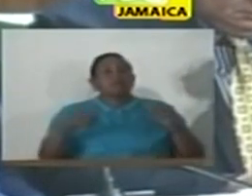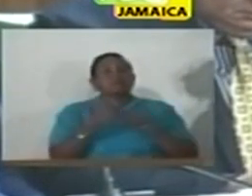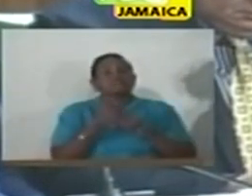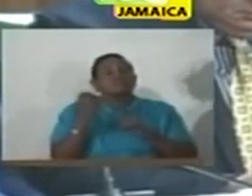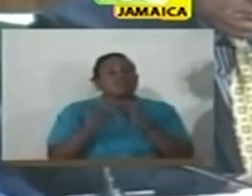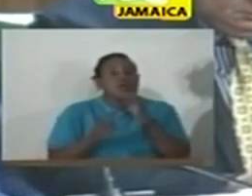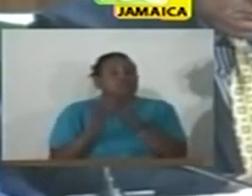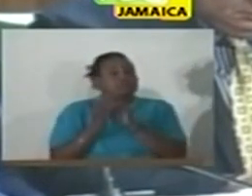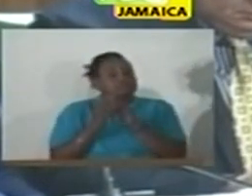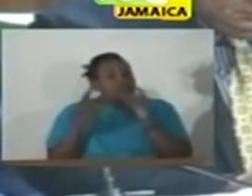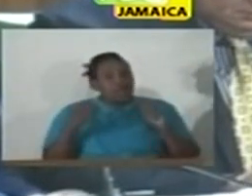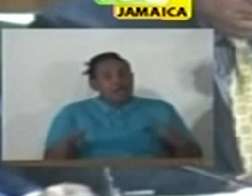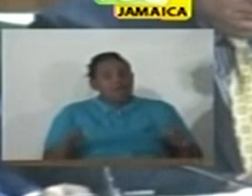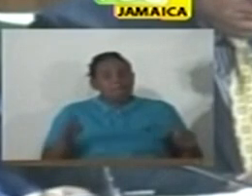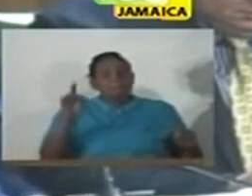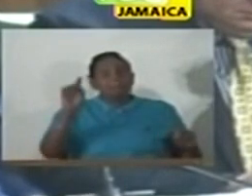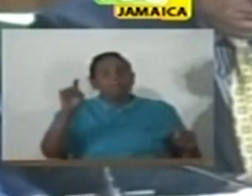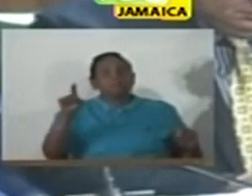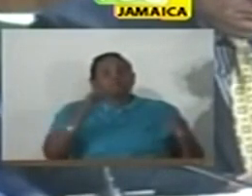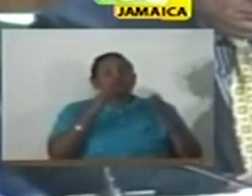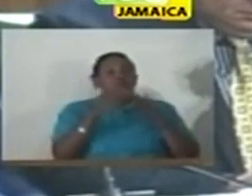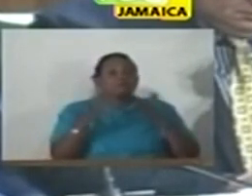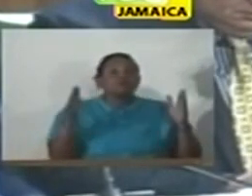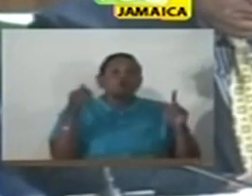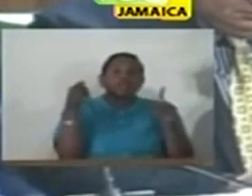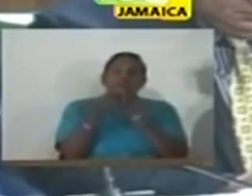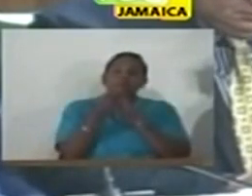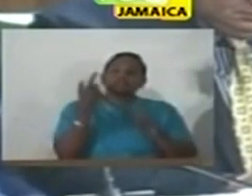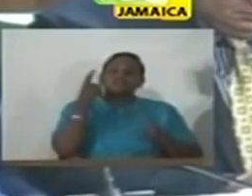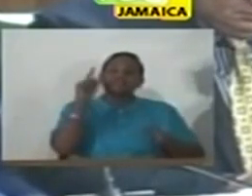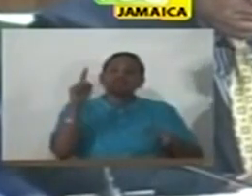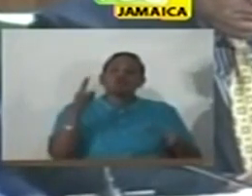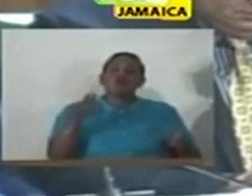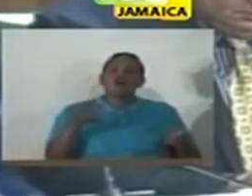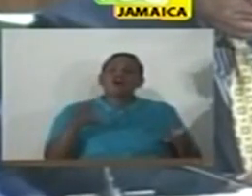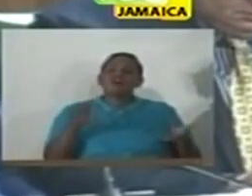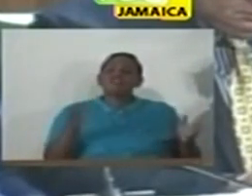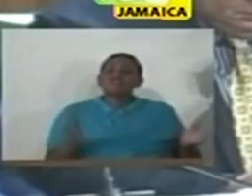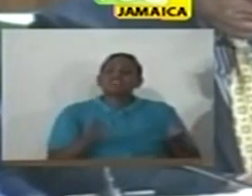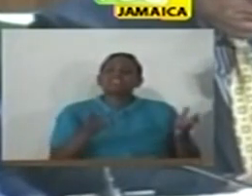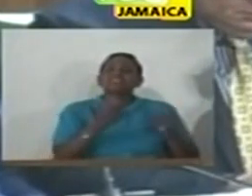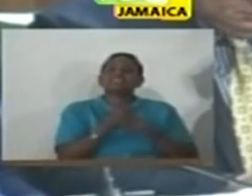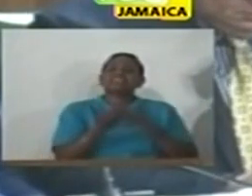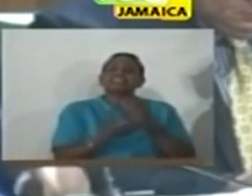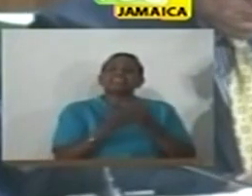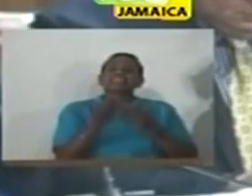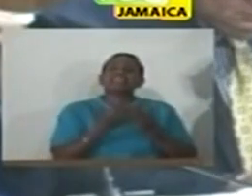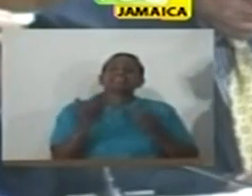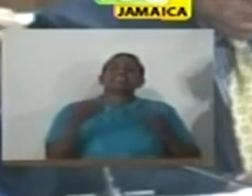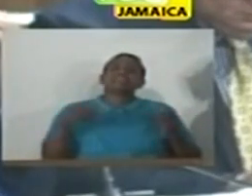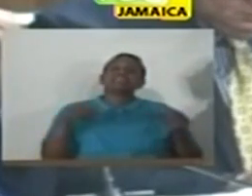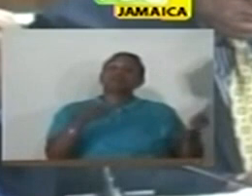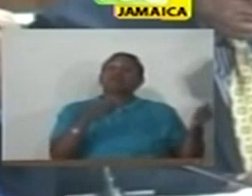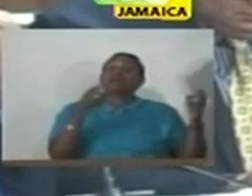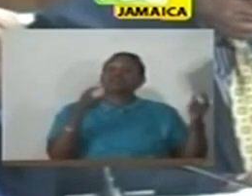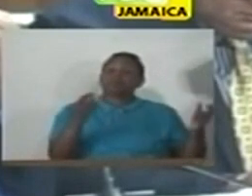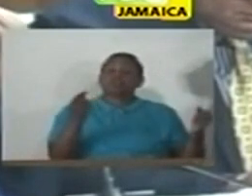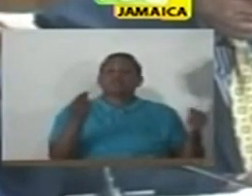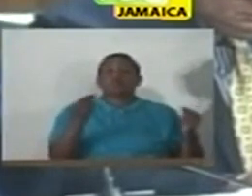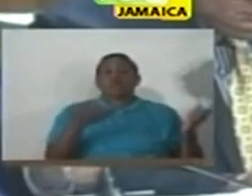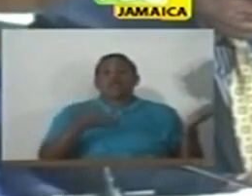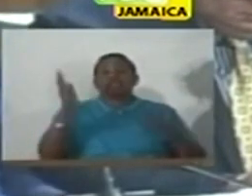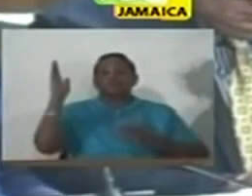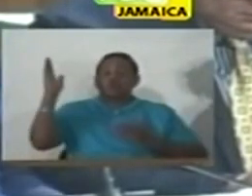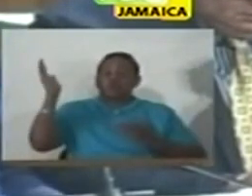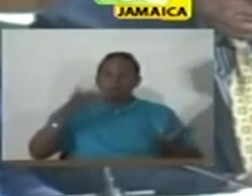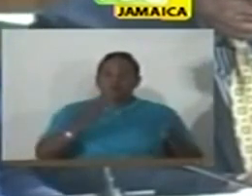sitting should have broad implications for facilitating the ease and speed of doing export and import business over the